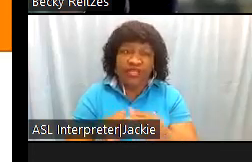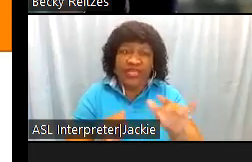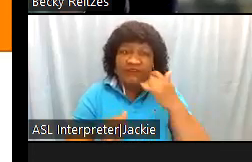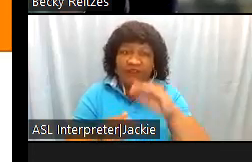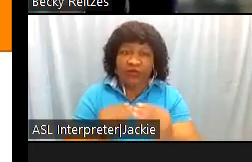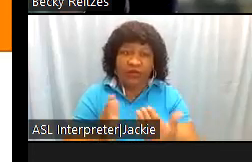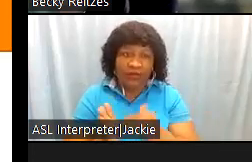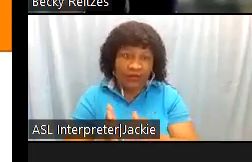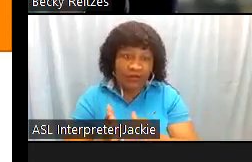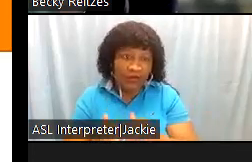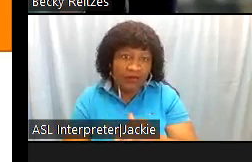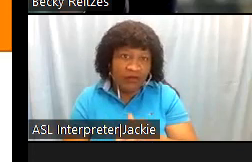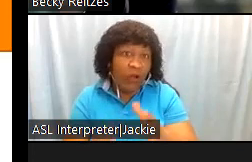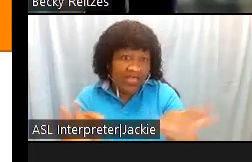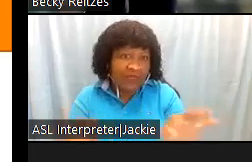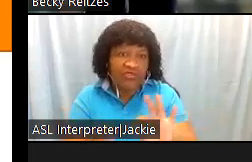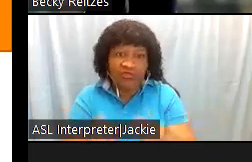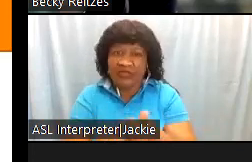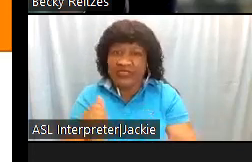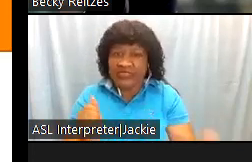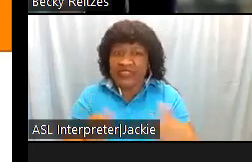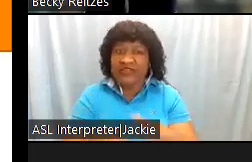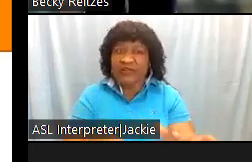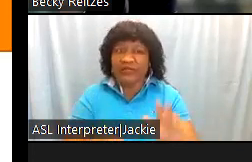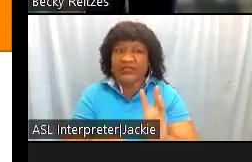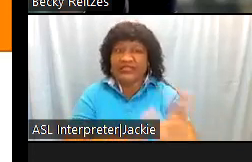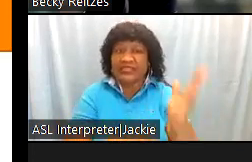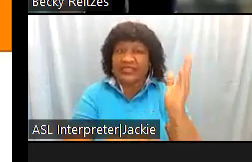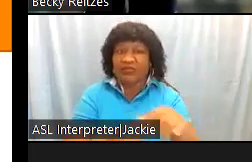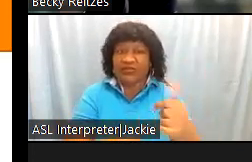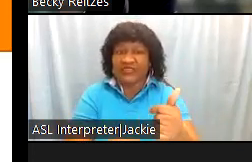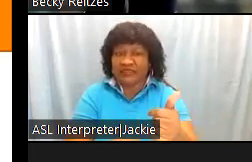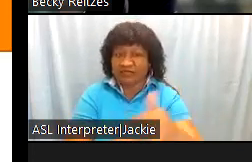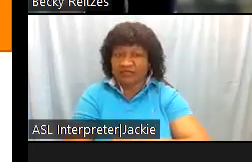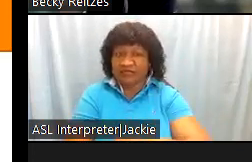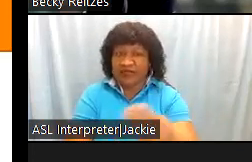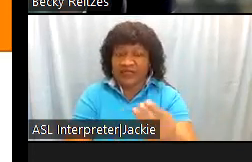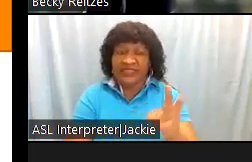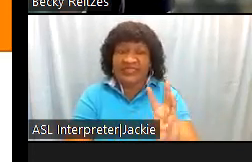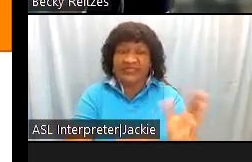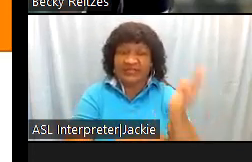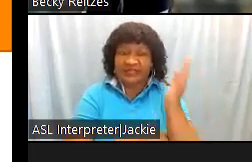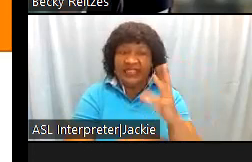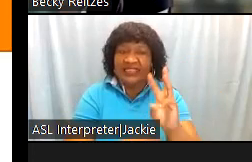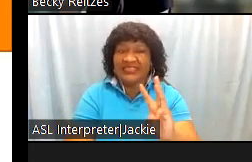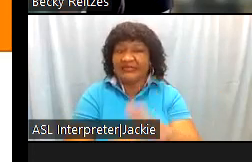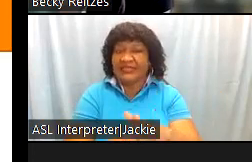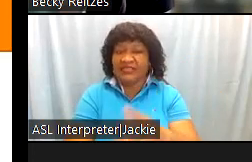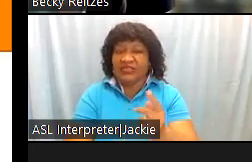number is available 6 a.m. to 10 p.m. on Mondays and 6 a.m. to 6